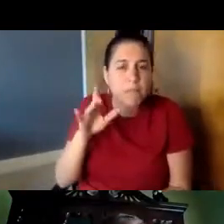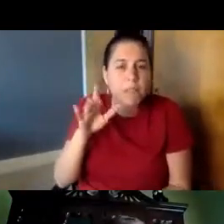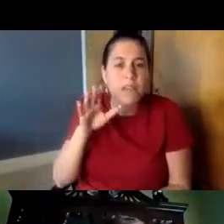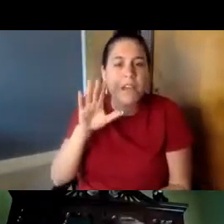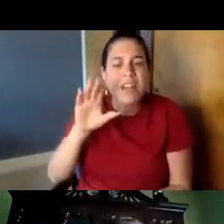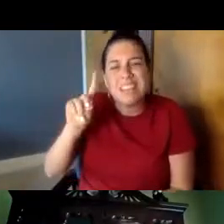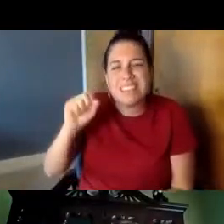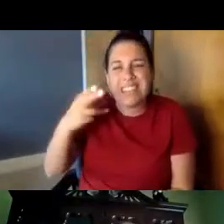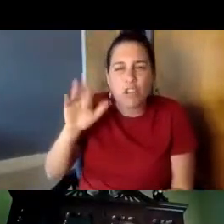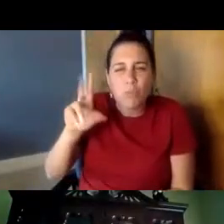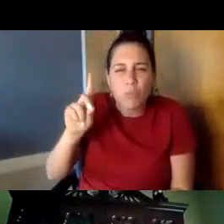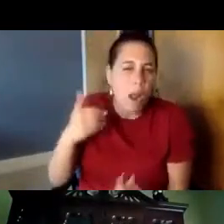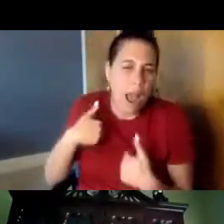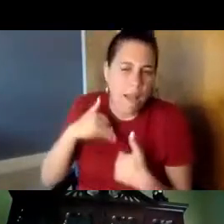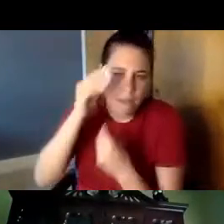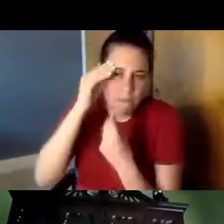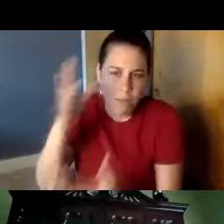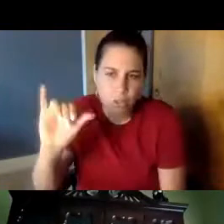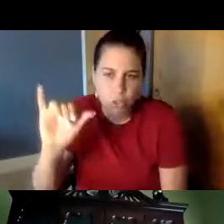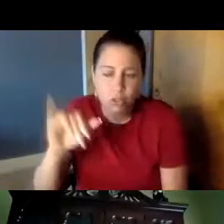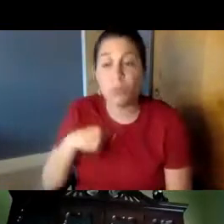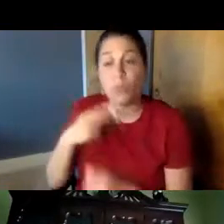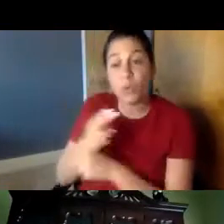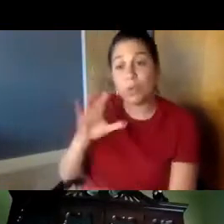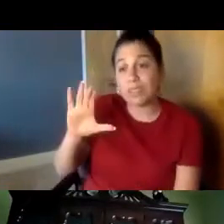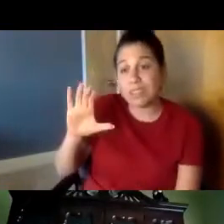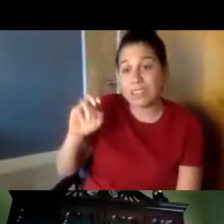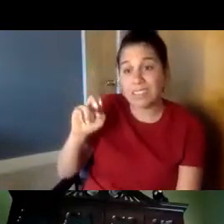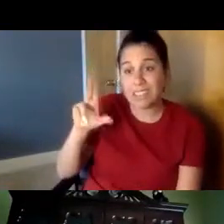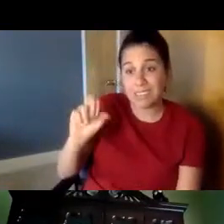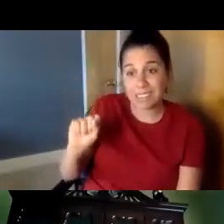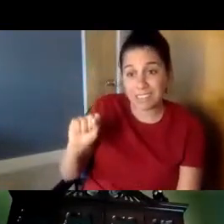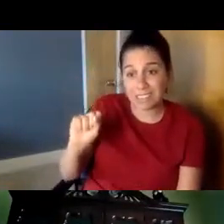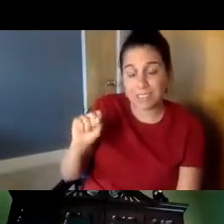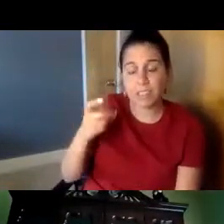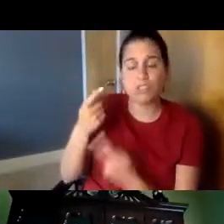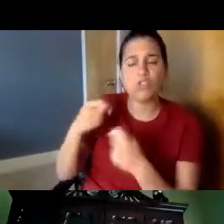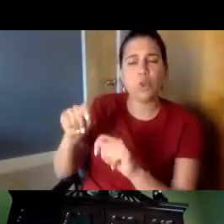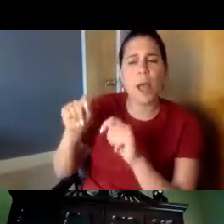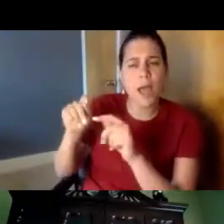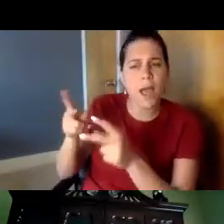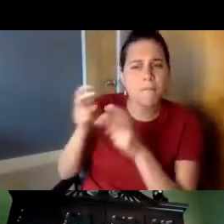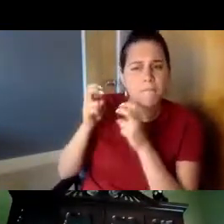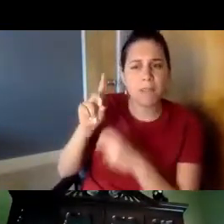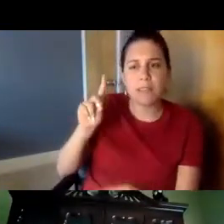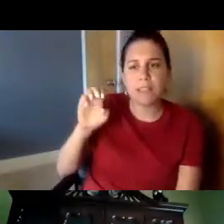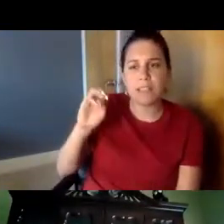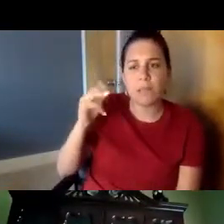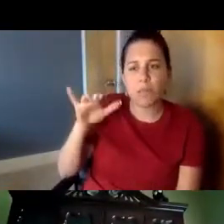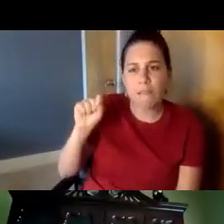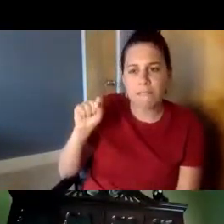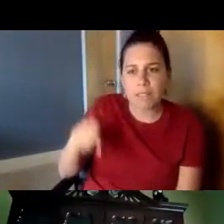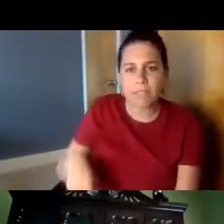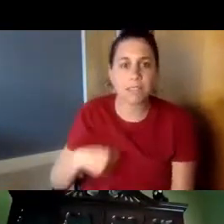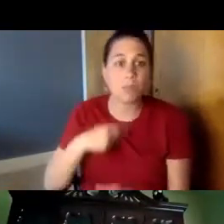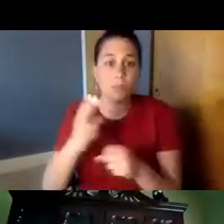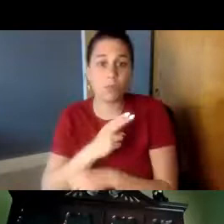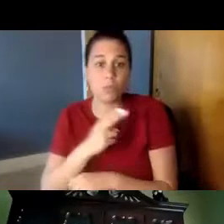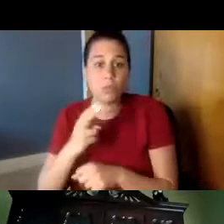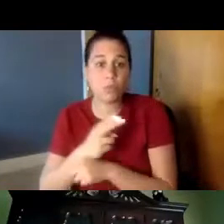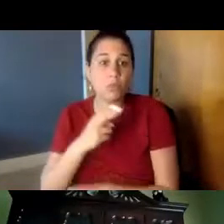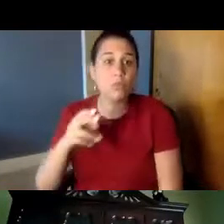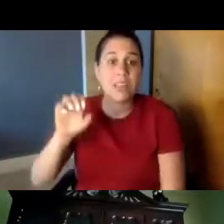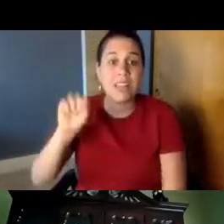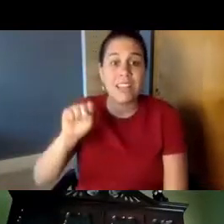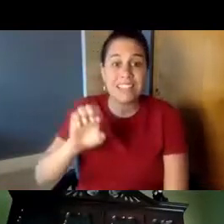all. But we use data from the census to understand demographics. We use a tumor registry called SEER, which